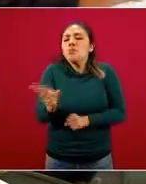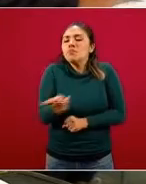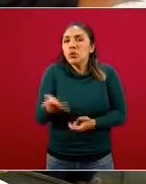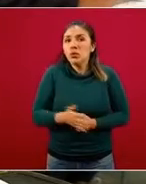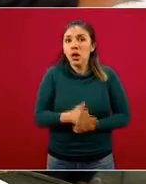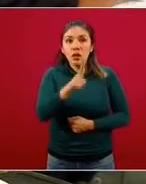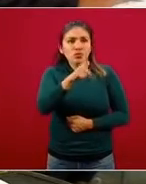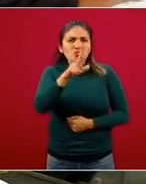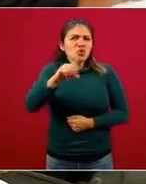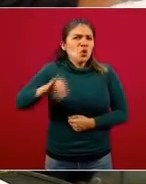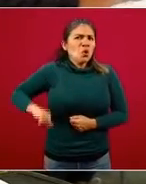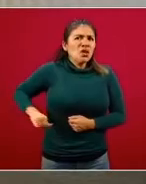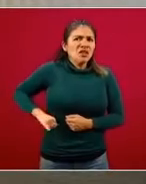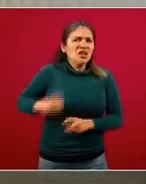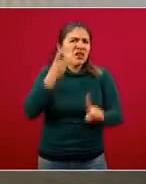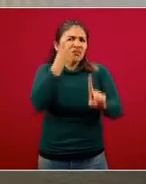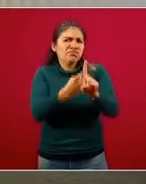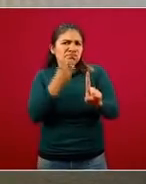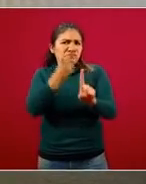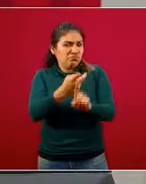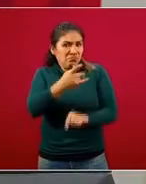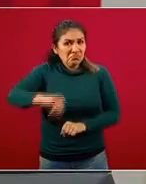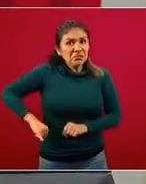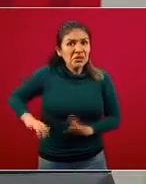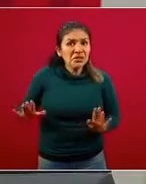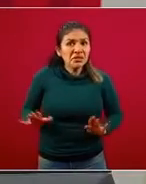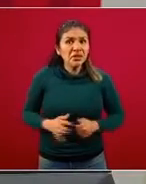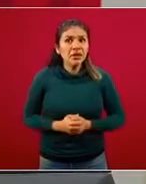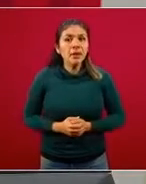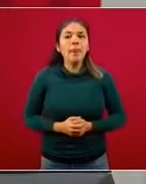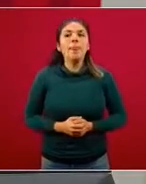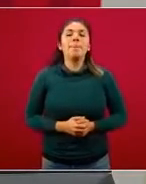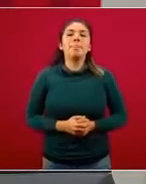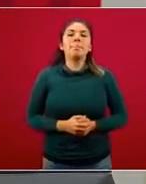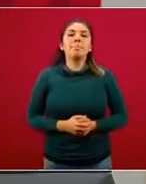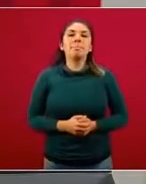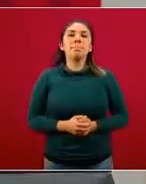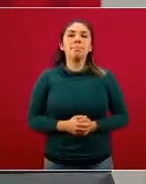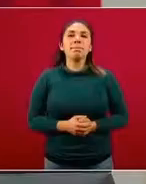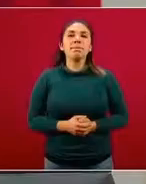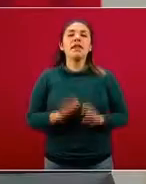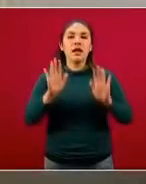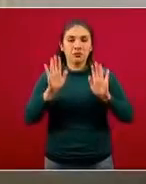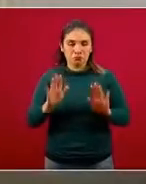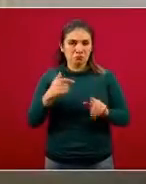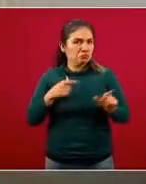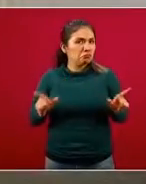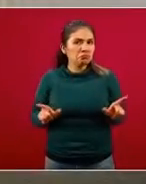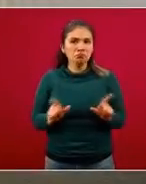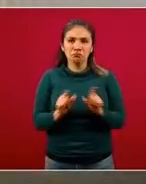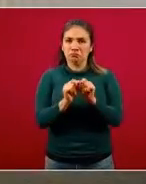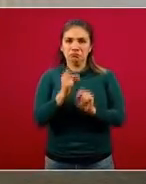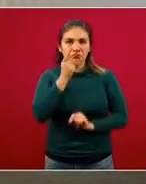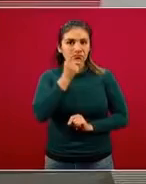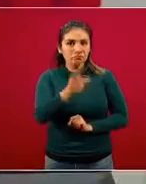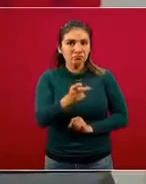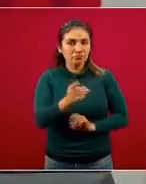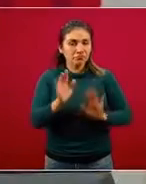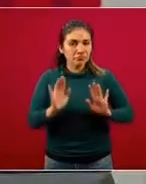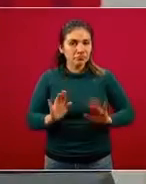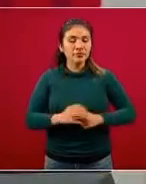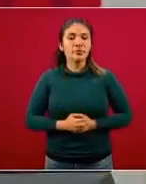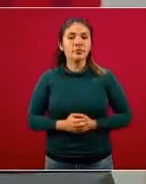question. Aren't you interested in this criticism? Let me see here. Let me be.